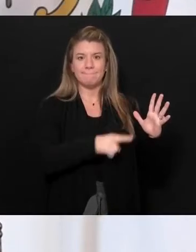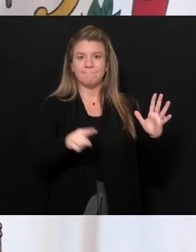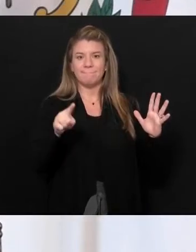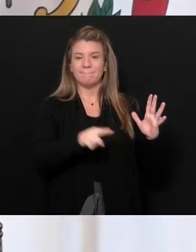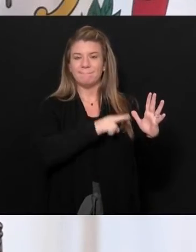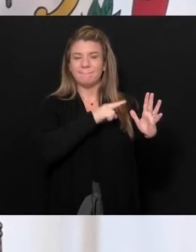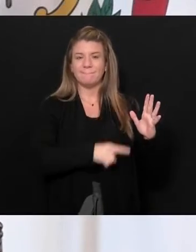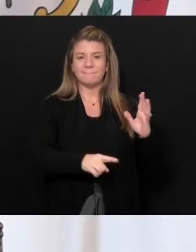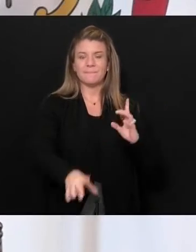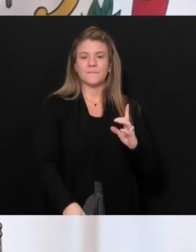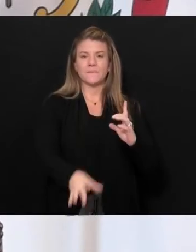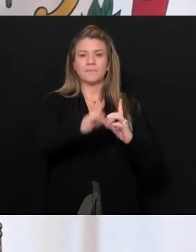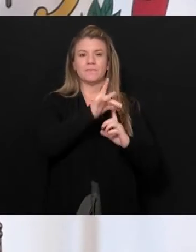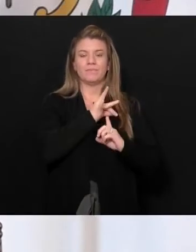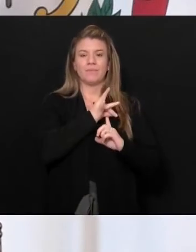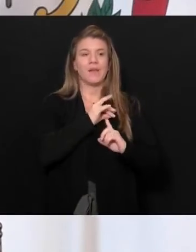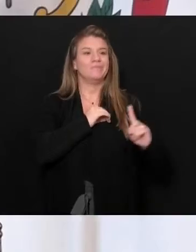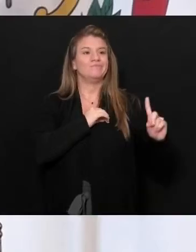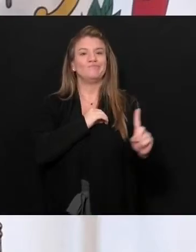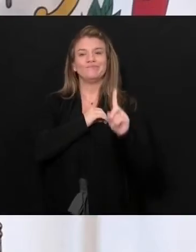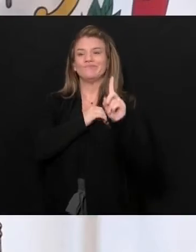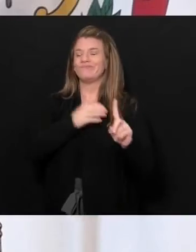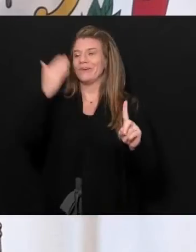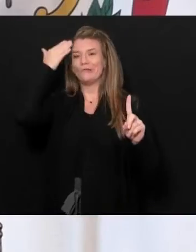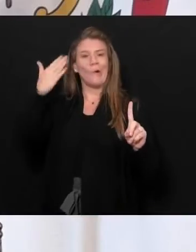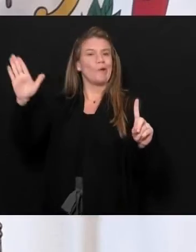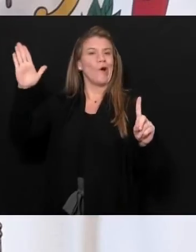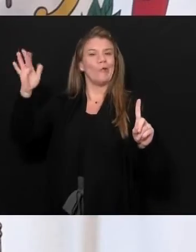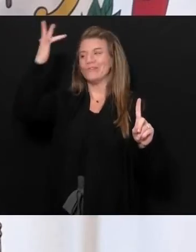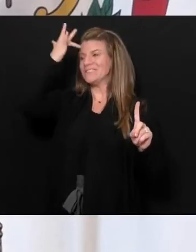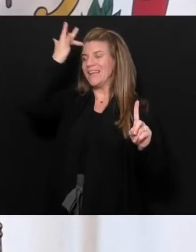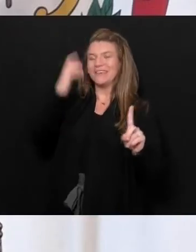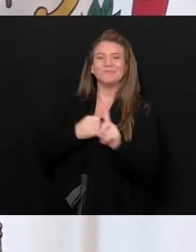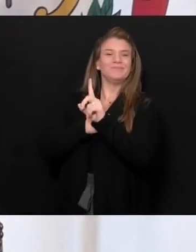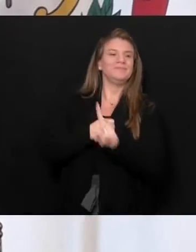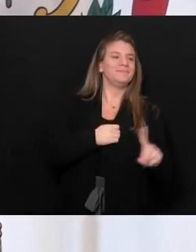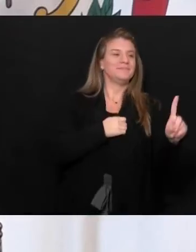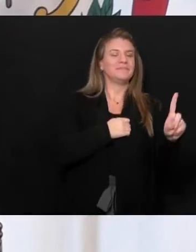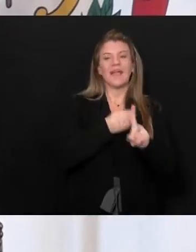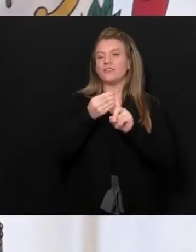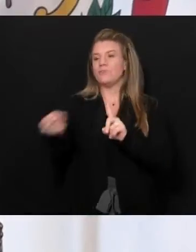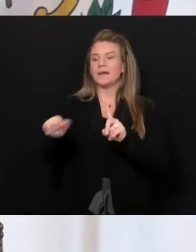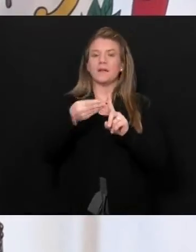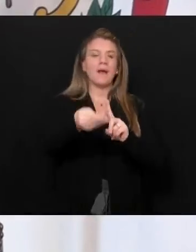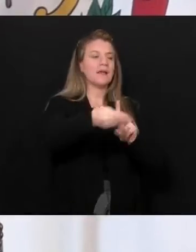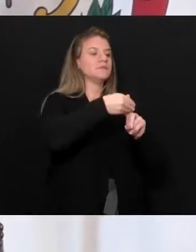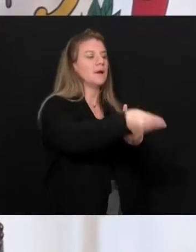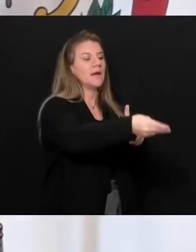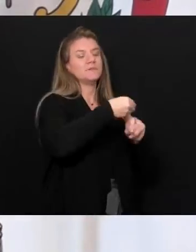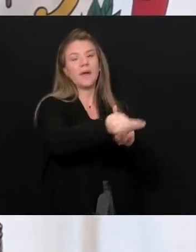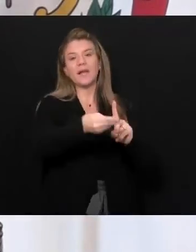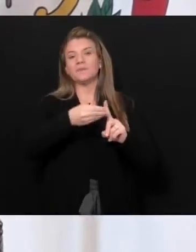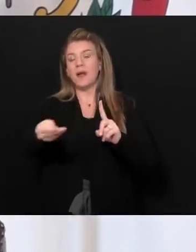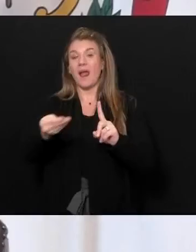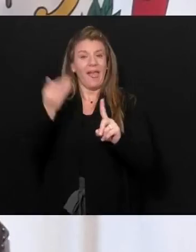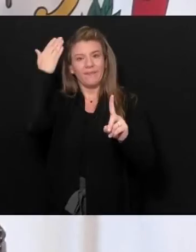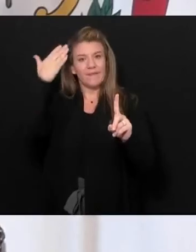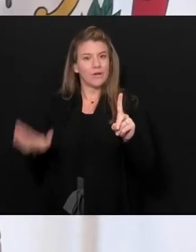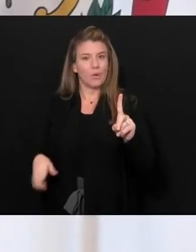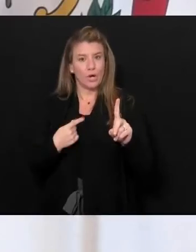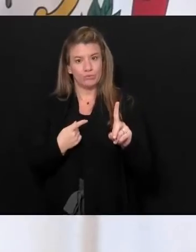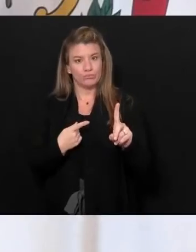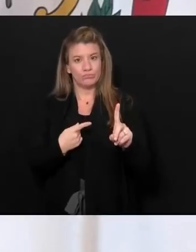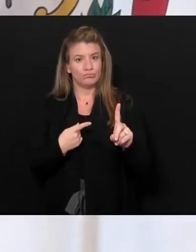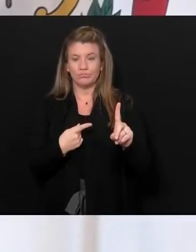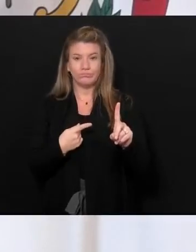there that are asymptomatic and are spreading this and have no idea they're doing it. No